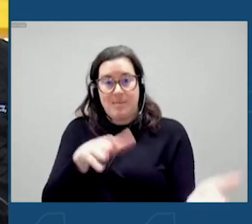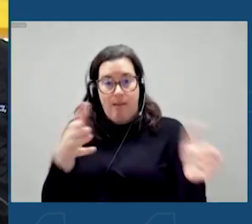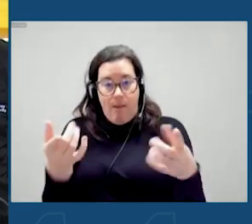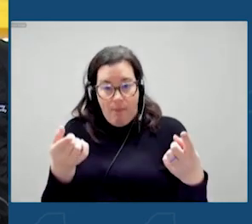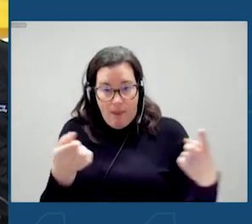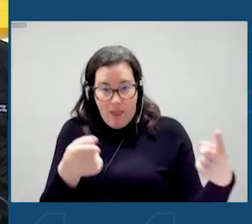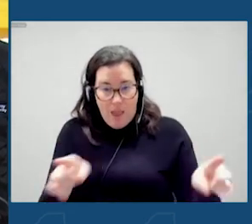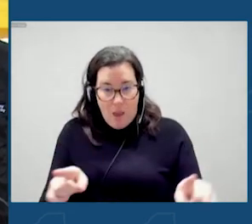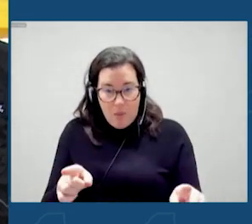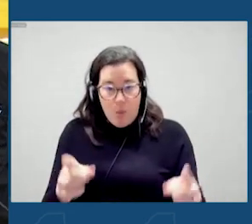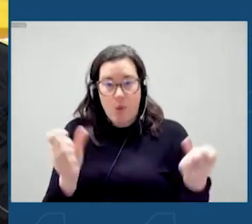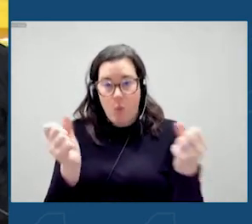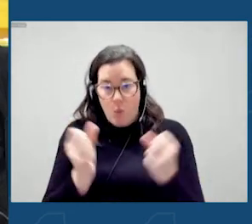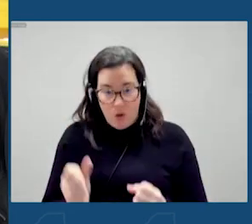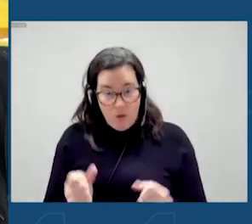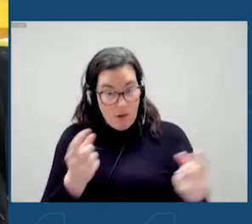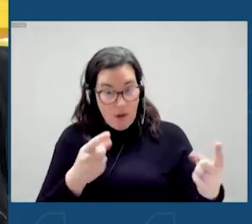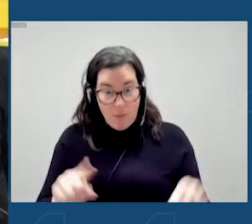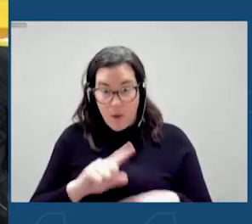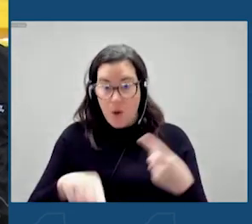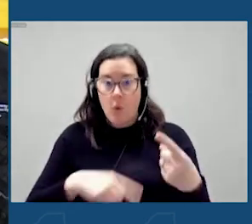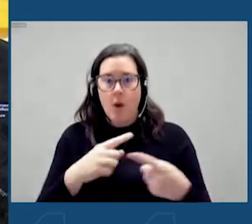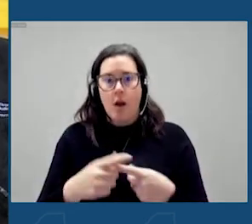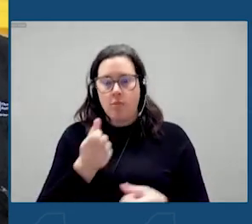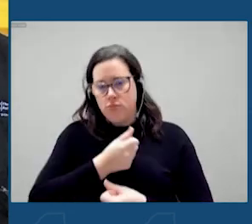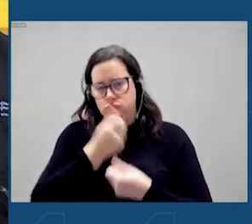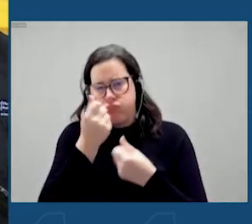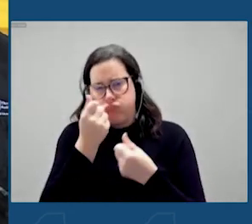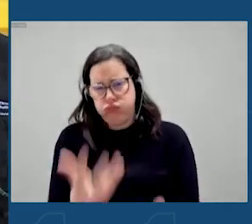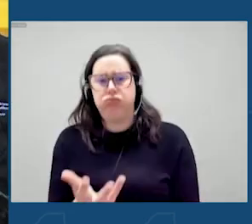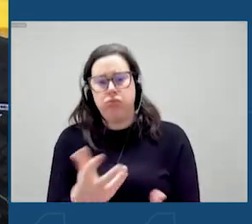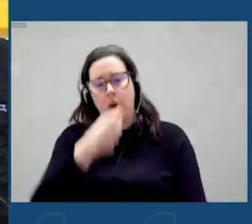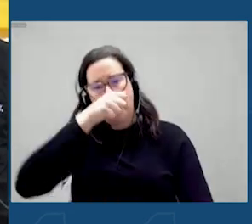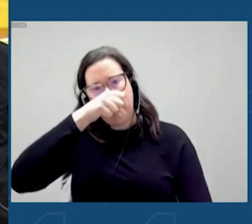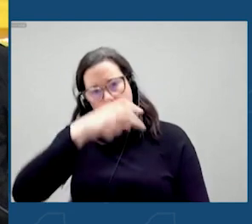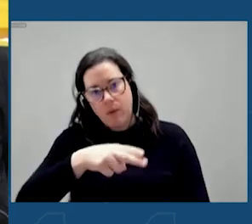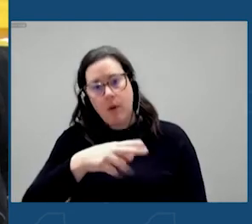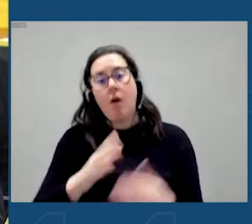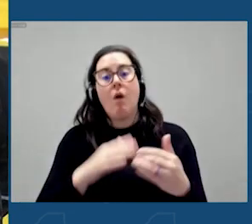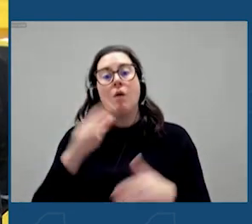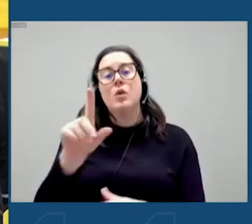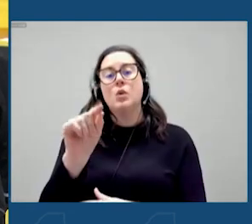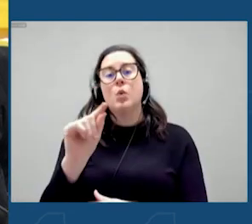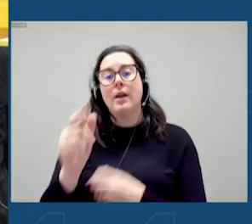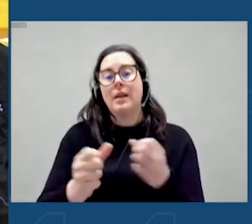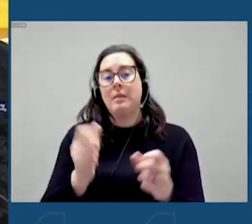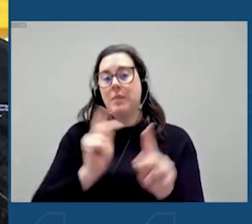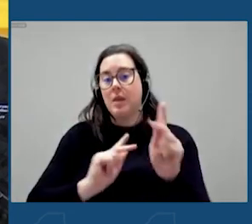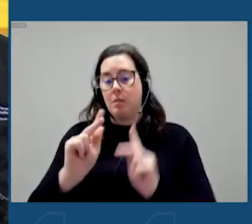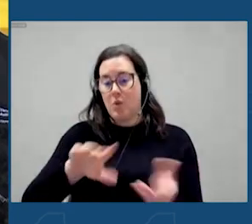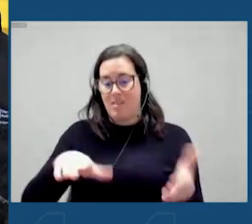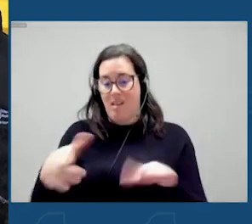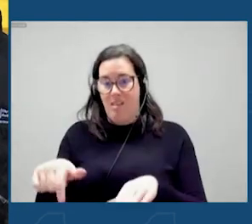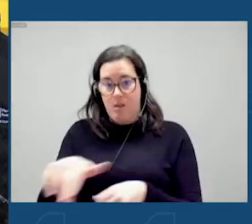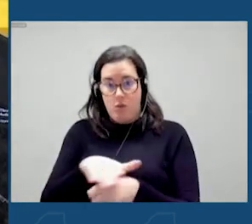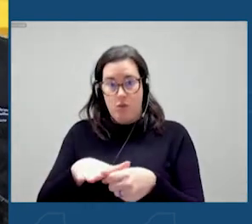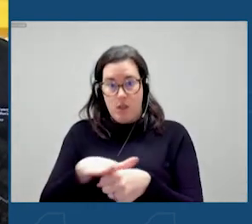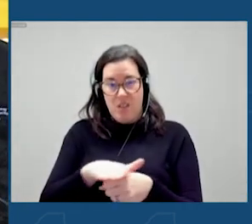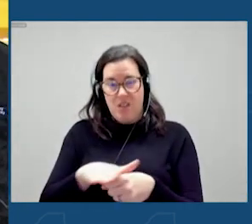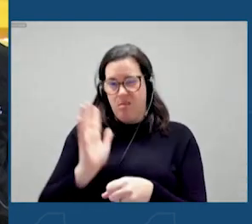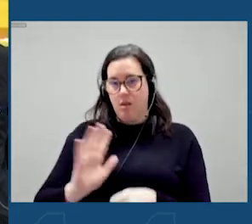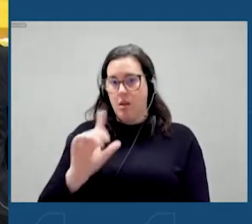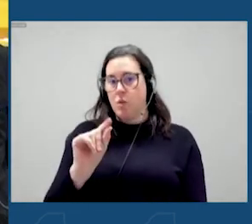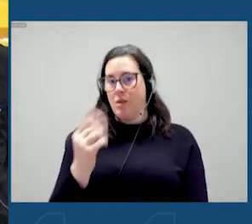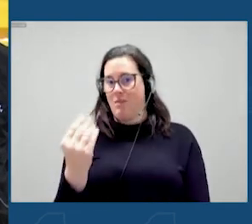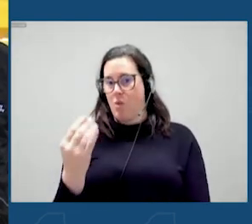weather events are deaths of exertion. Over 20 people died in 2014 in this region during that